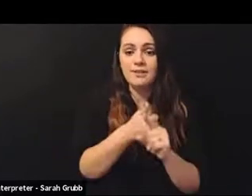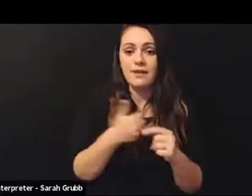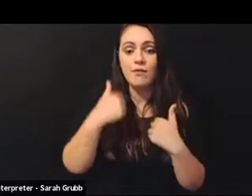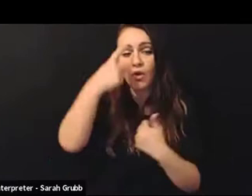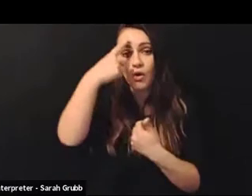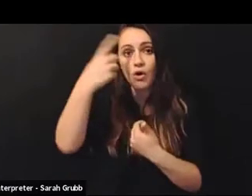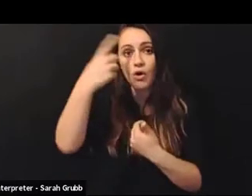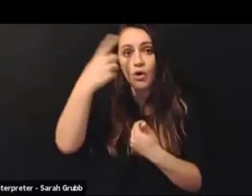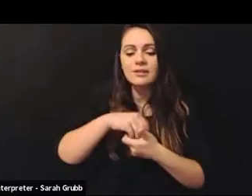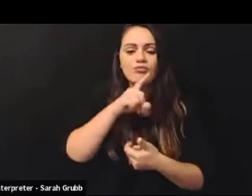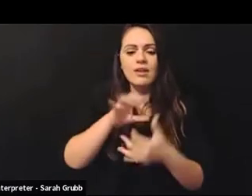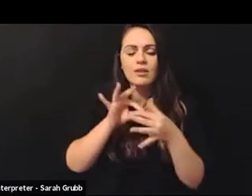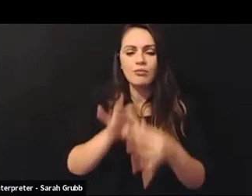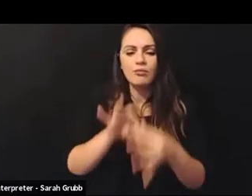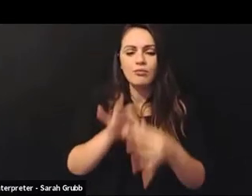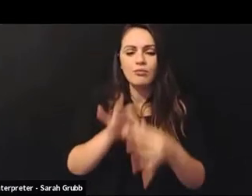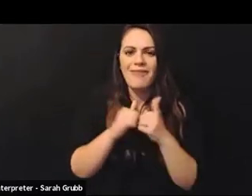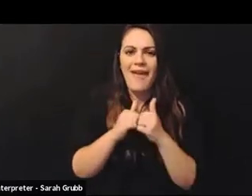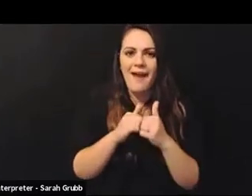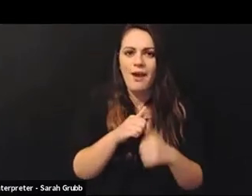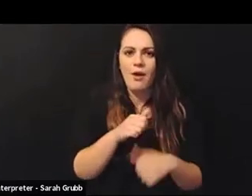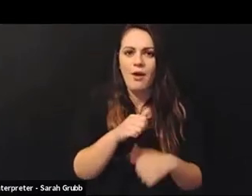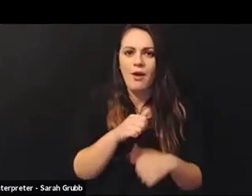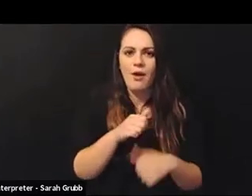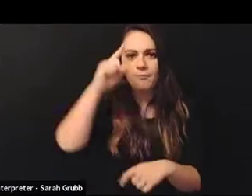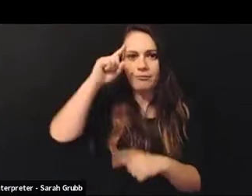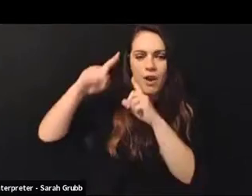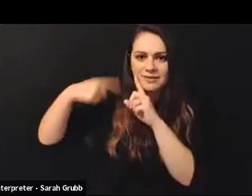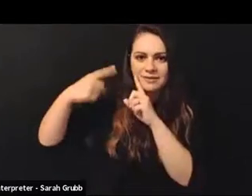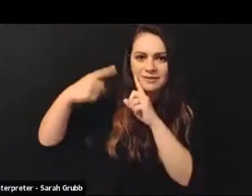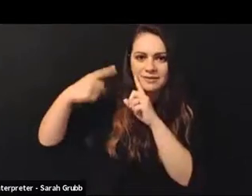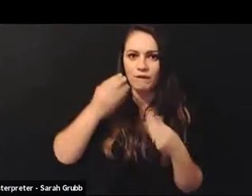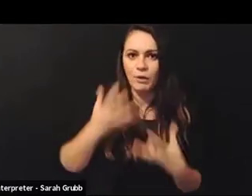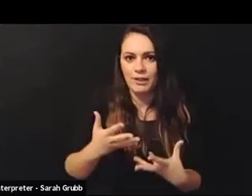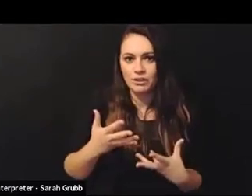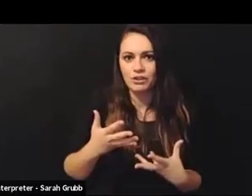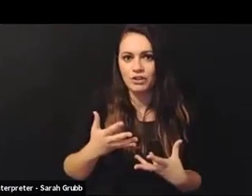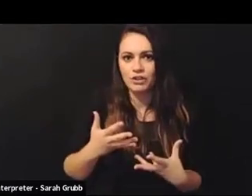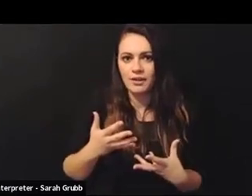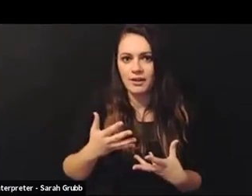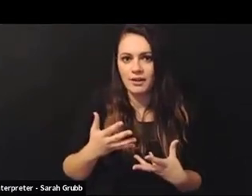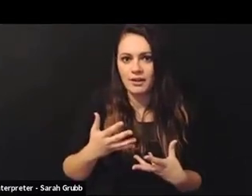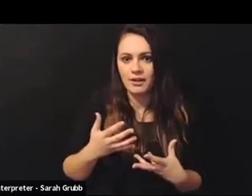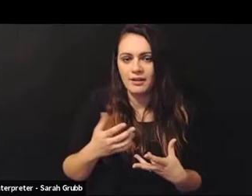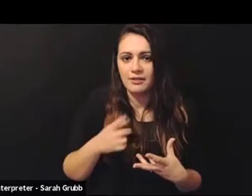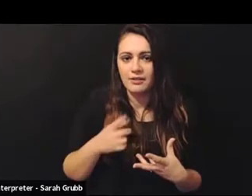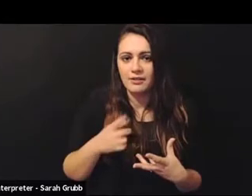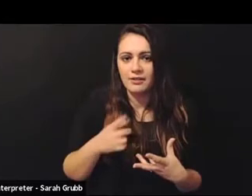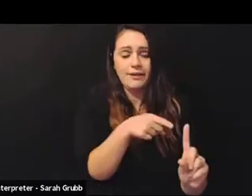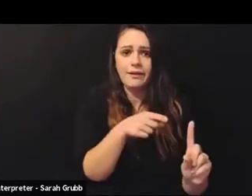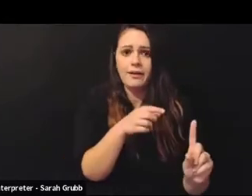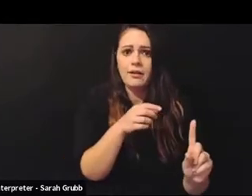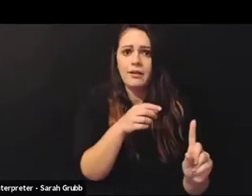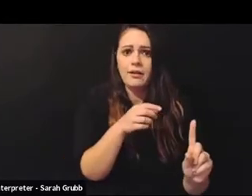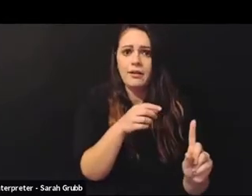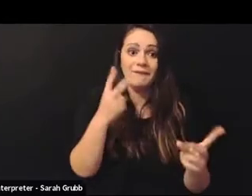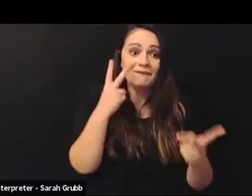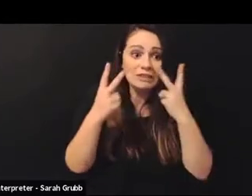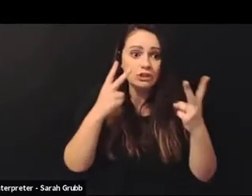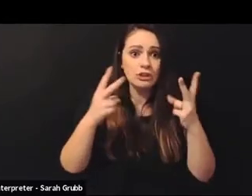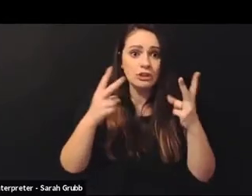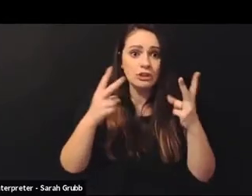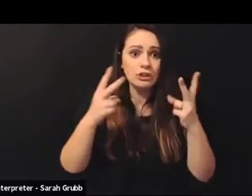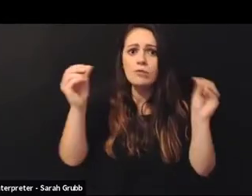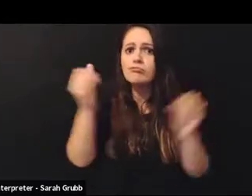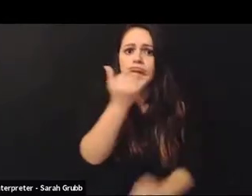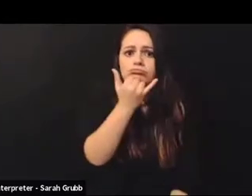do with how they're processing that information. There's nothing wrong with their vision and hearing. There's nothing